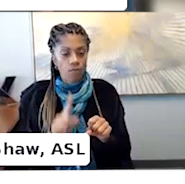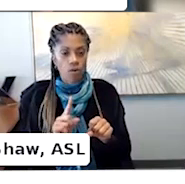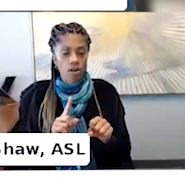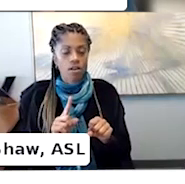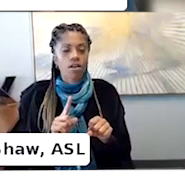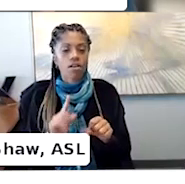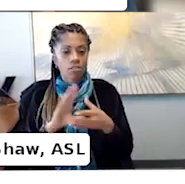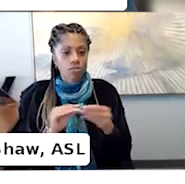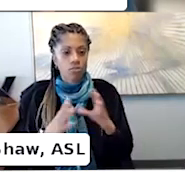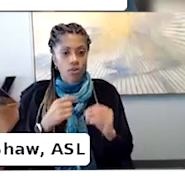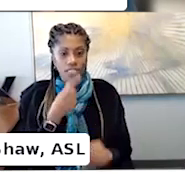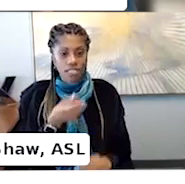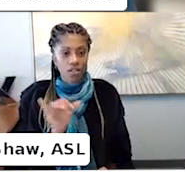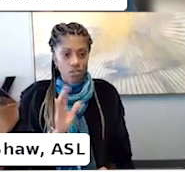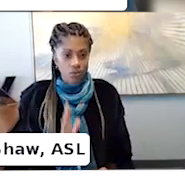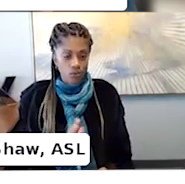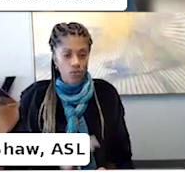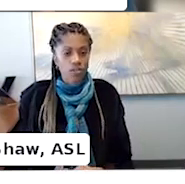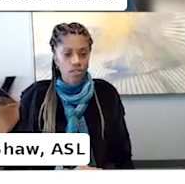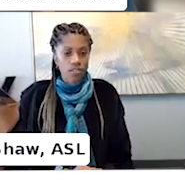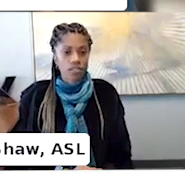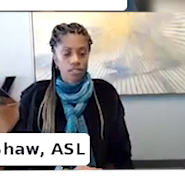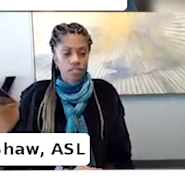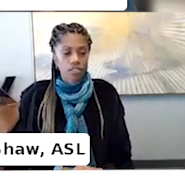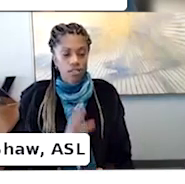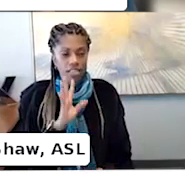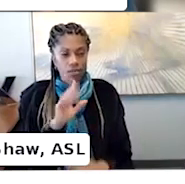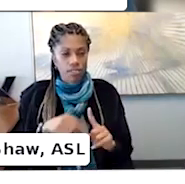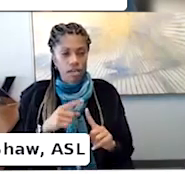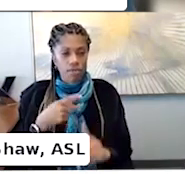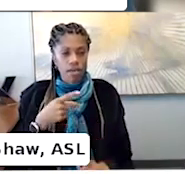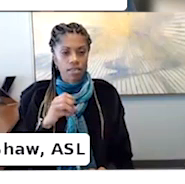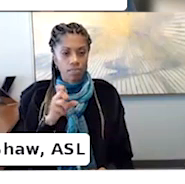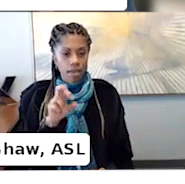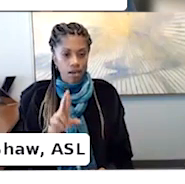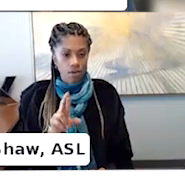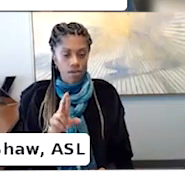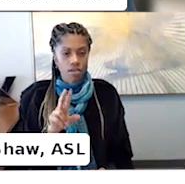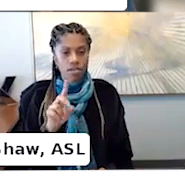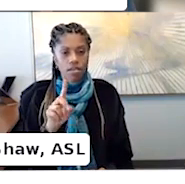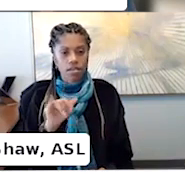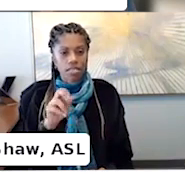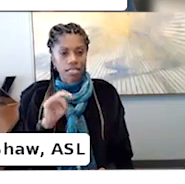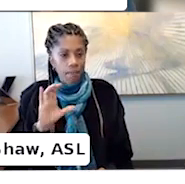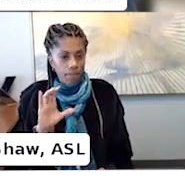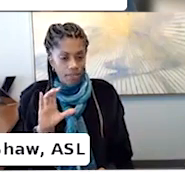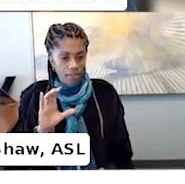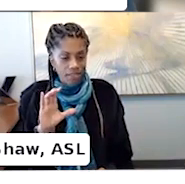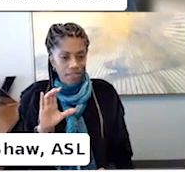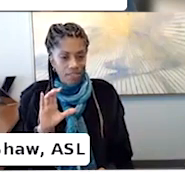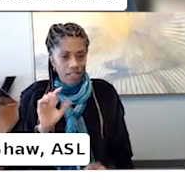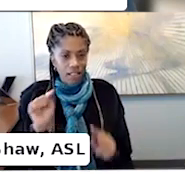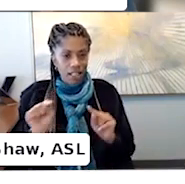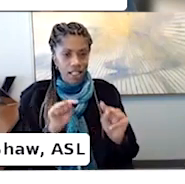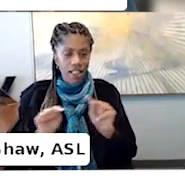that control and the power dynamics. And we need to center that power and take